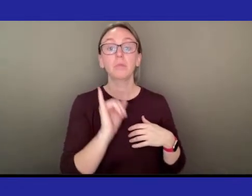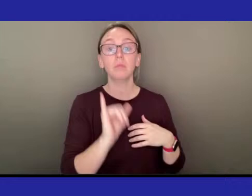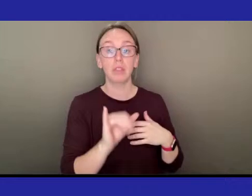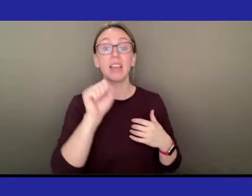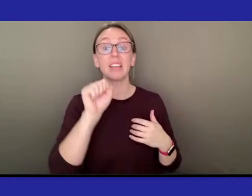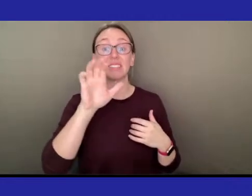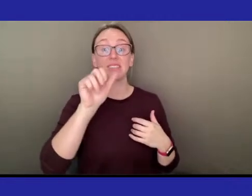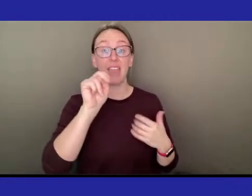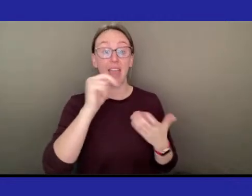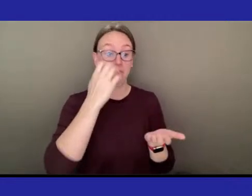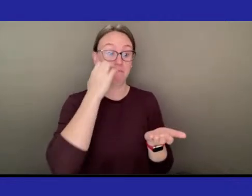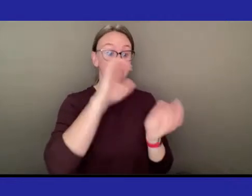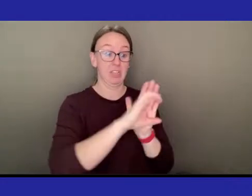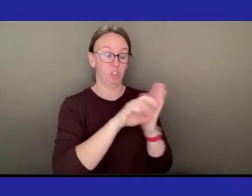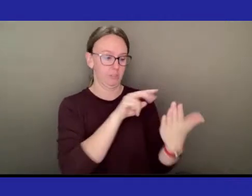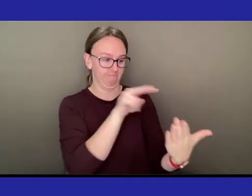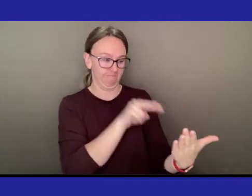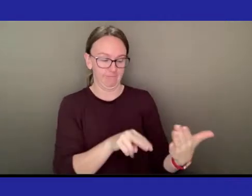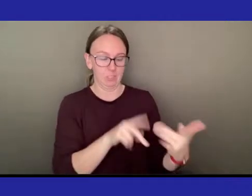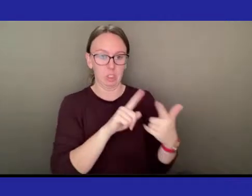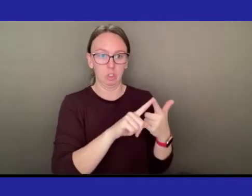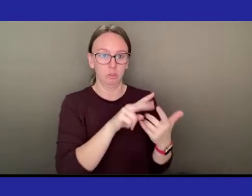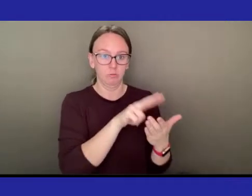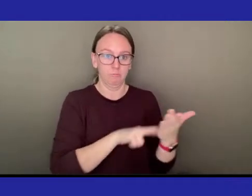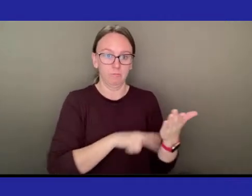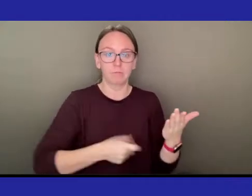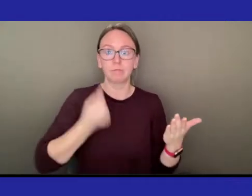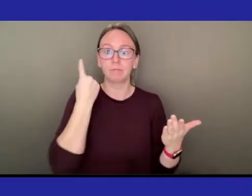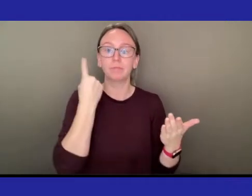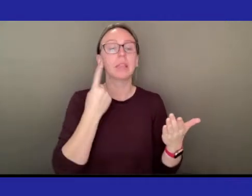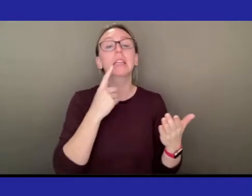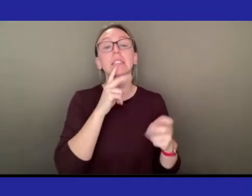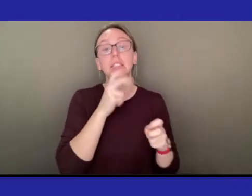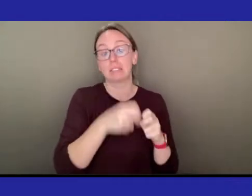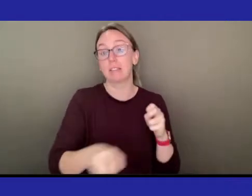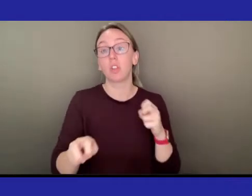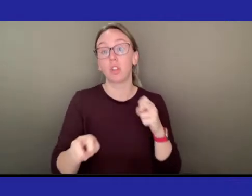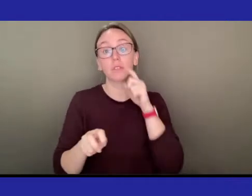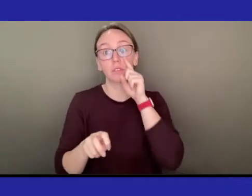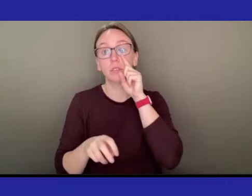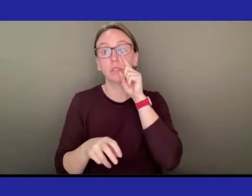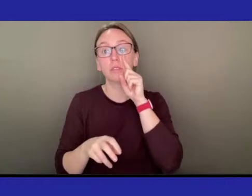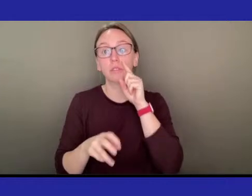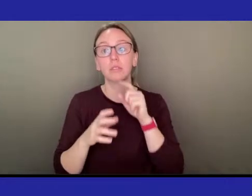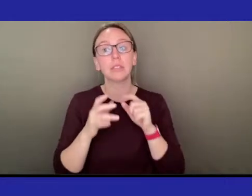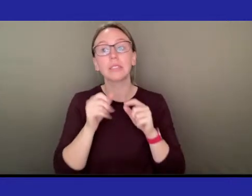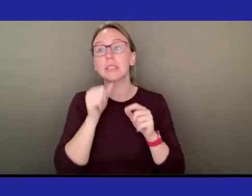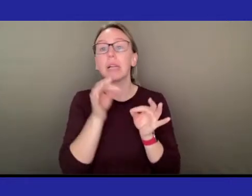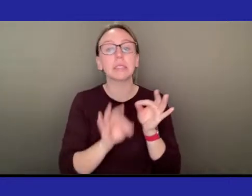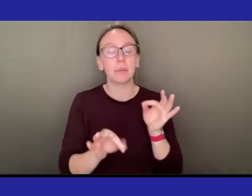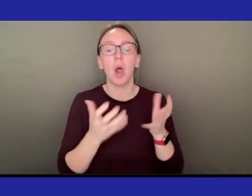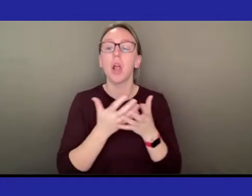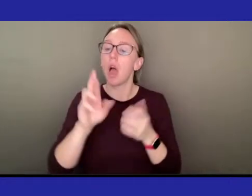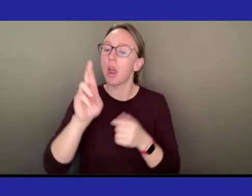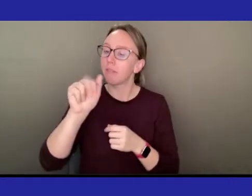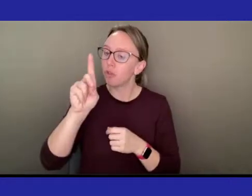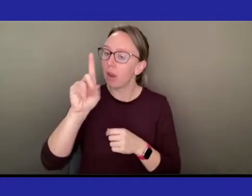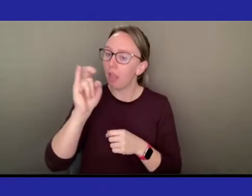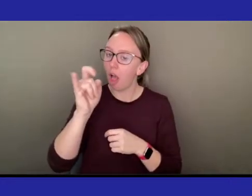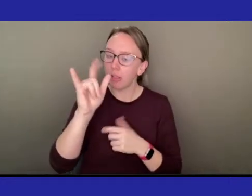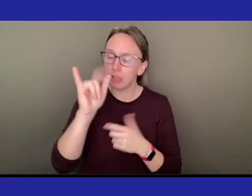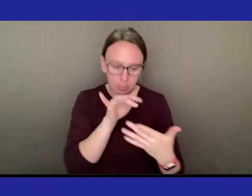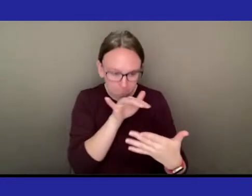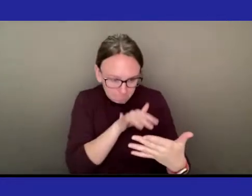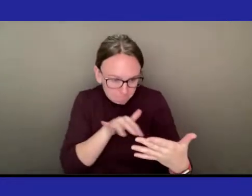right? I mean, it's not a simple, right? There's a lot of radiology time involved in